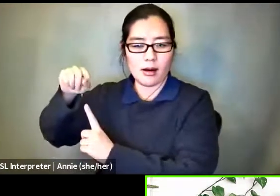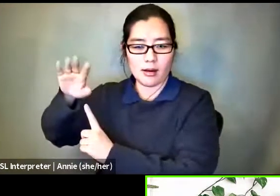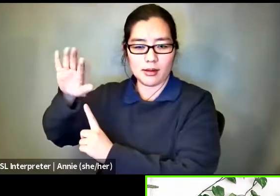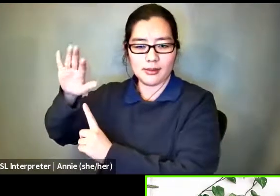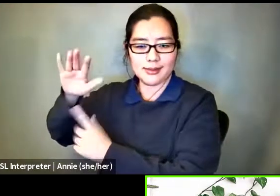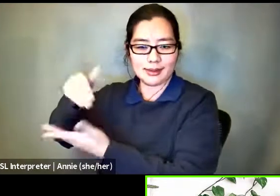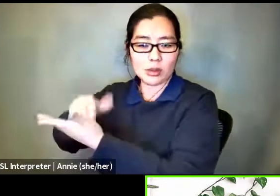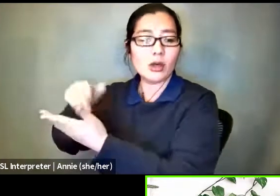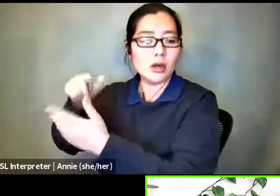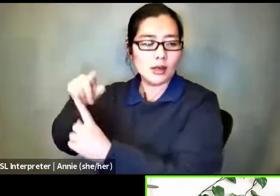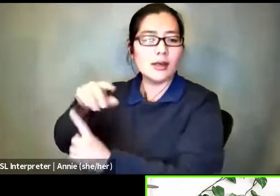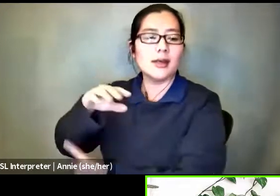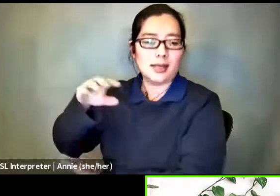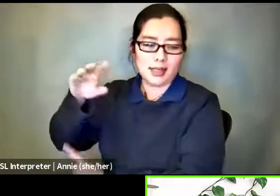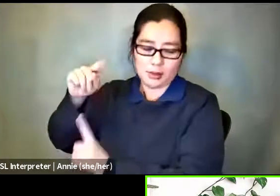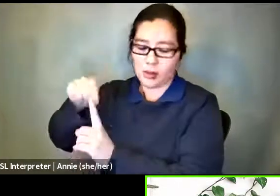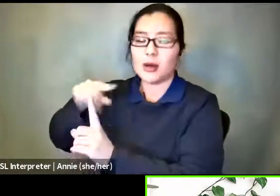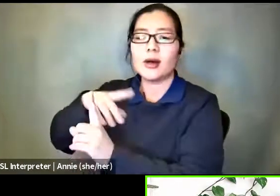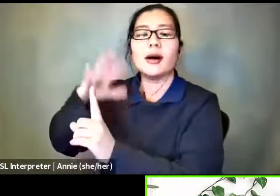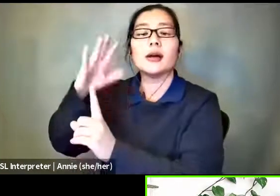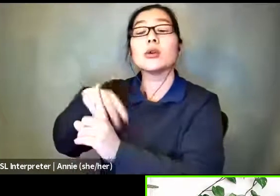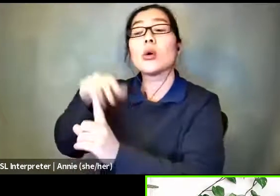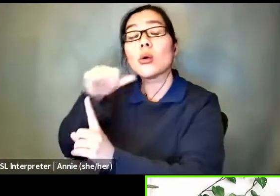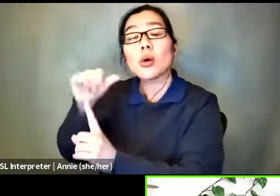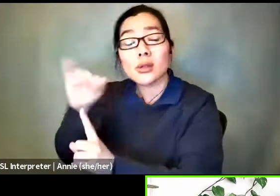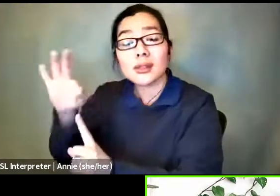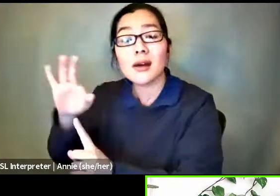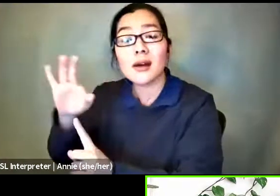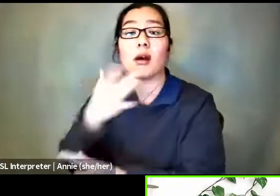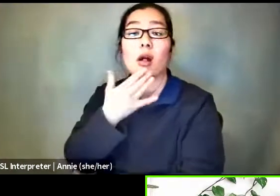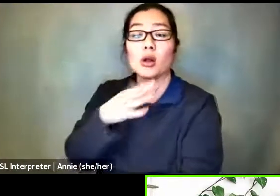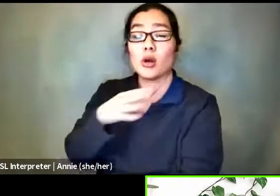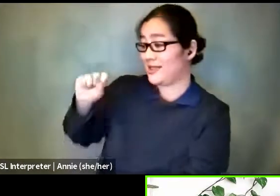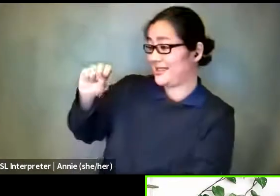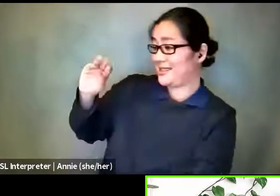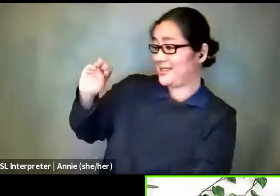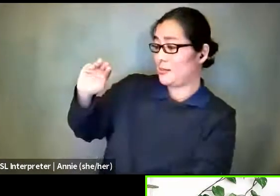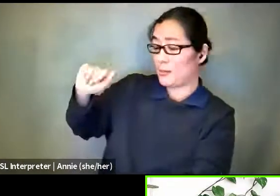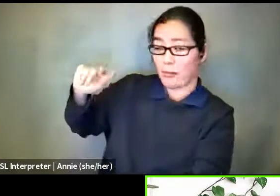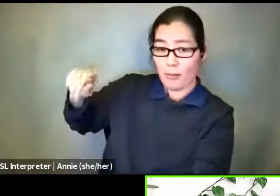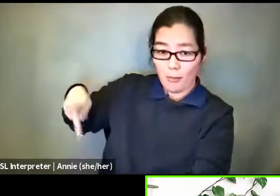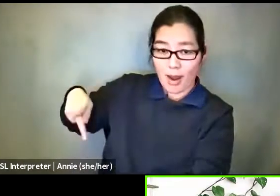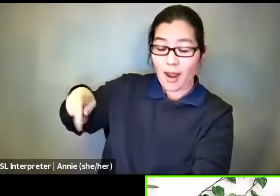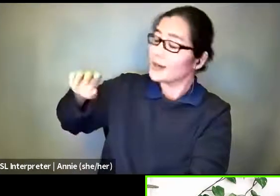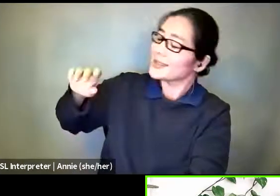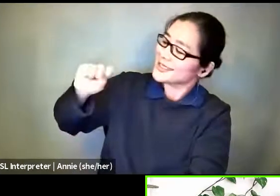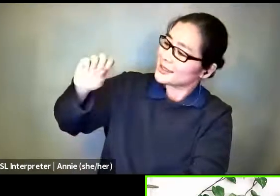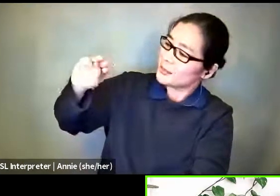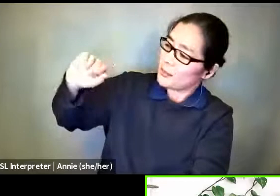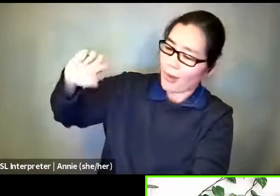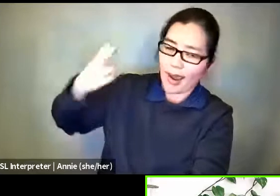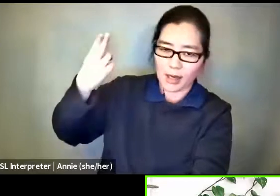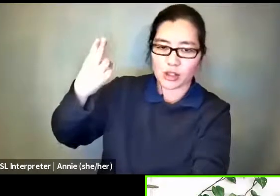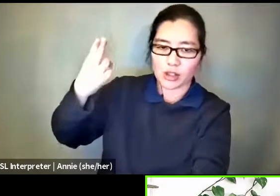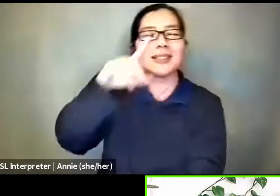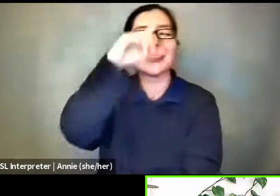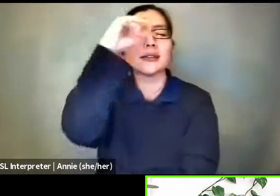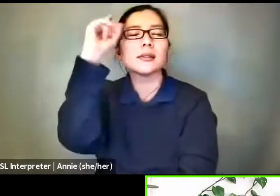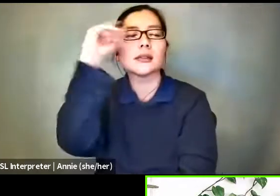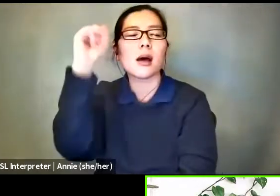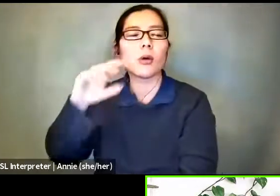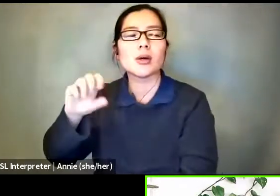inform our curriculum. Girls of Color in SMASH, which is a summer STEM immersion program, had been telling me